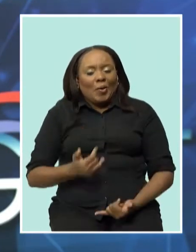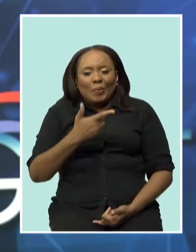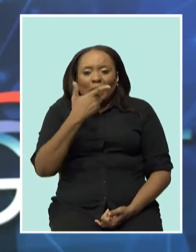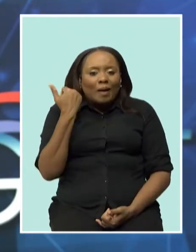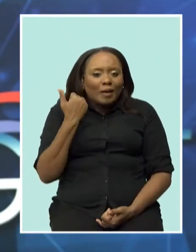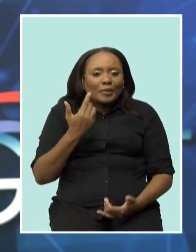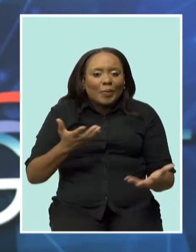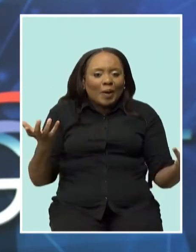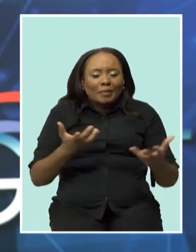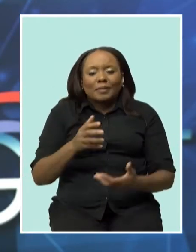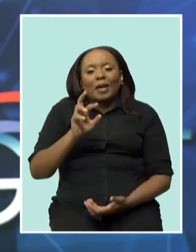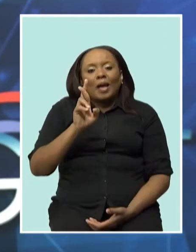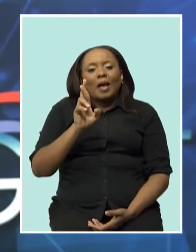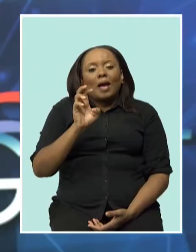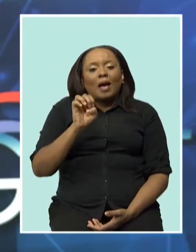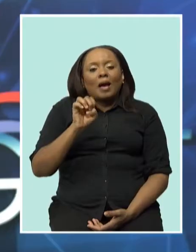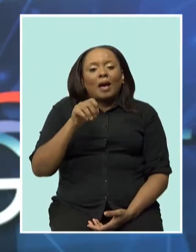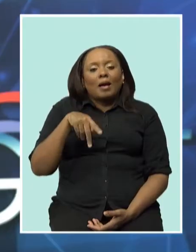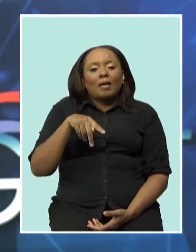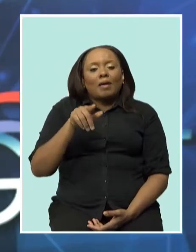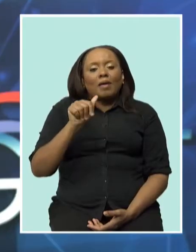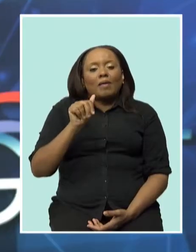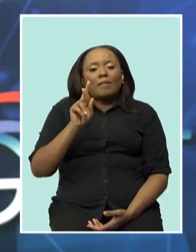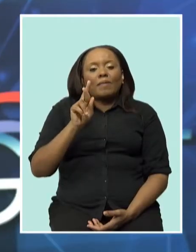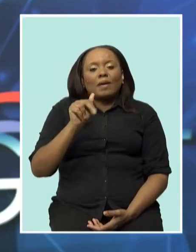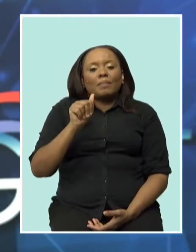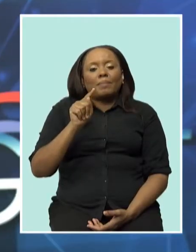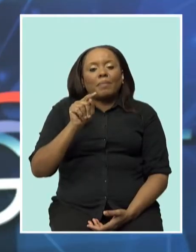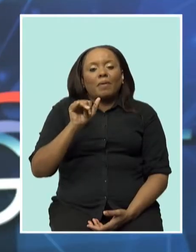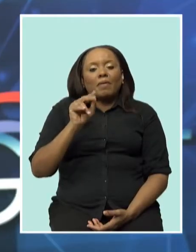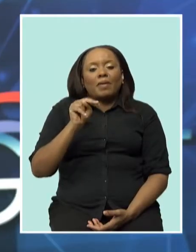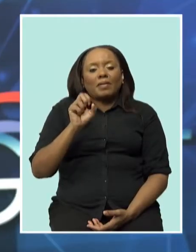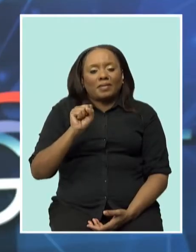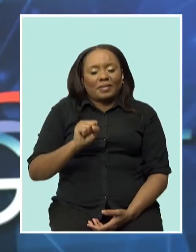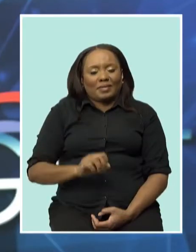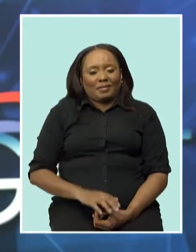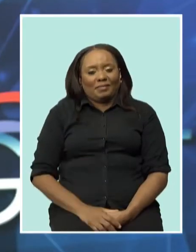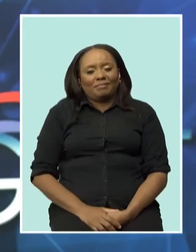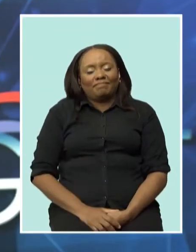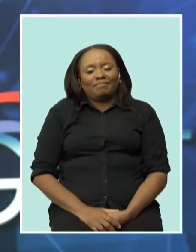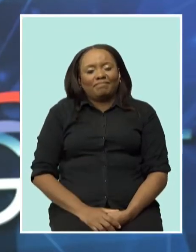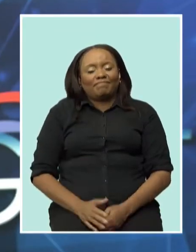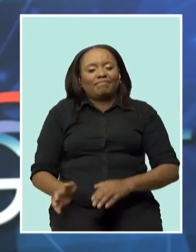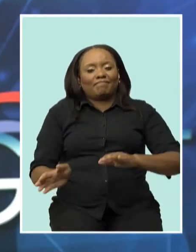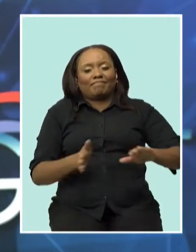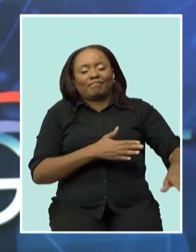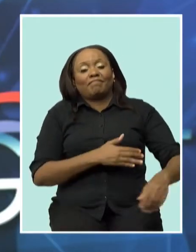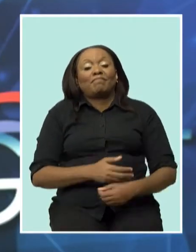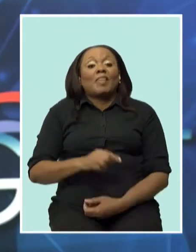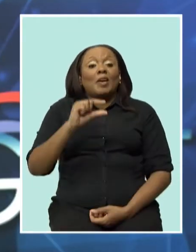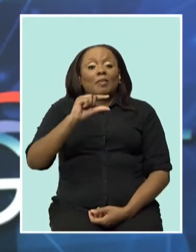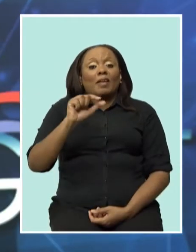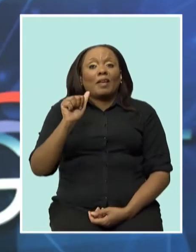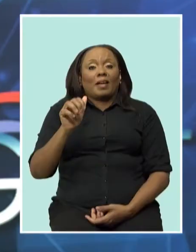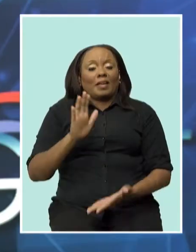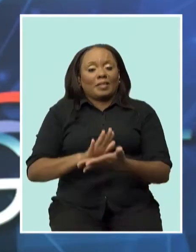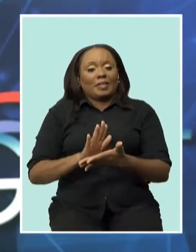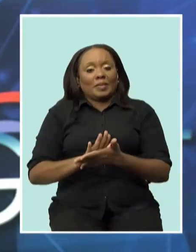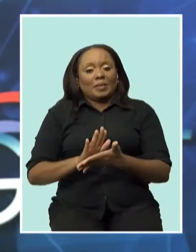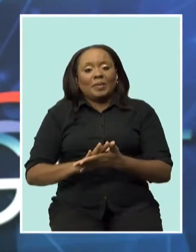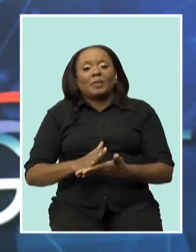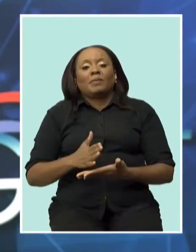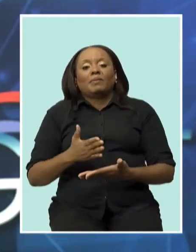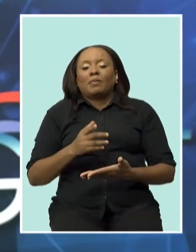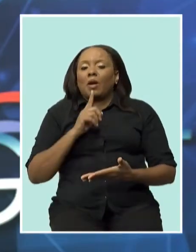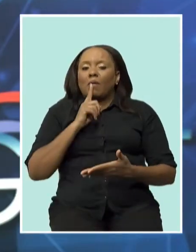Adams Memorial School is rising to new heights. Acting Principal Major Andrew Skeet notes the school has seen marked reductions